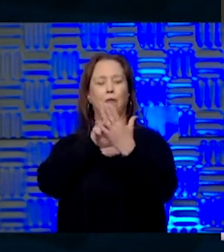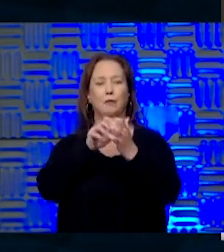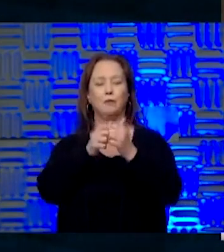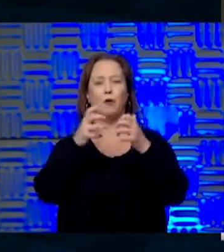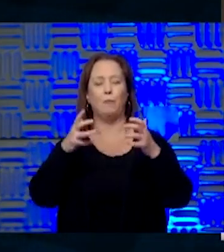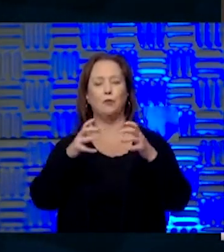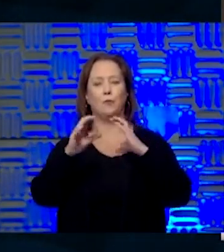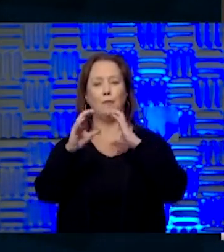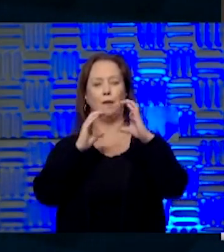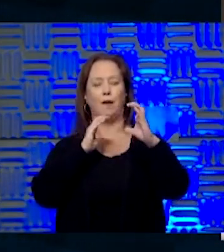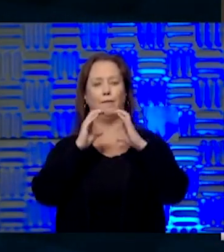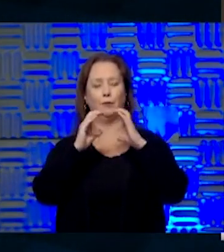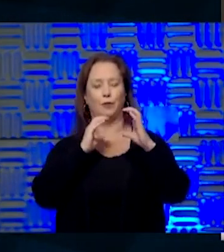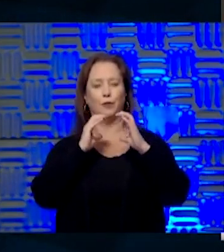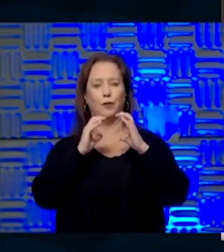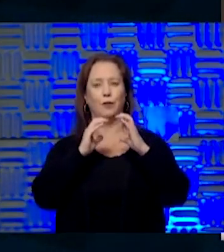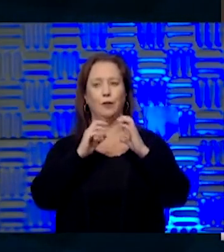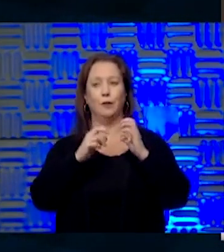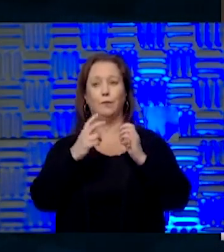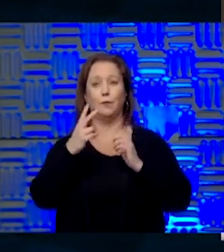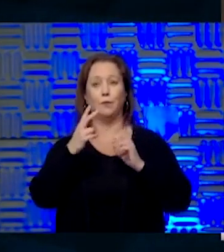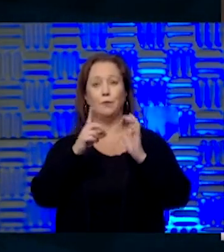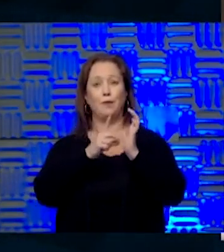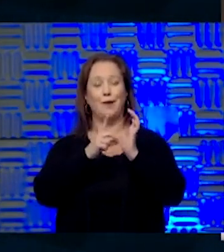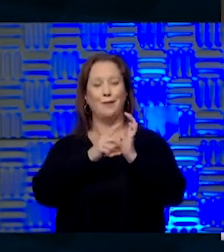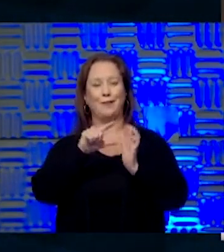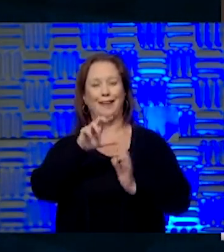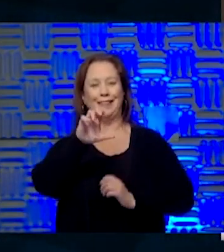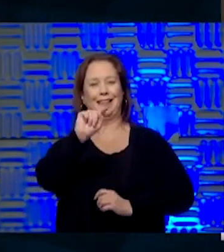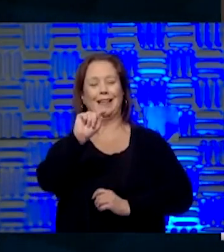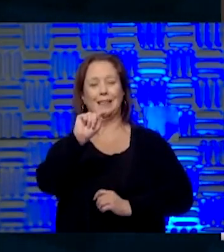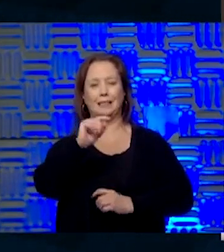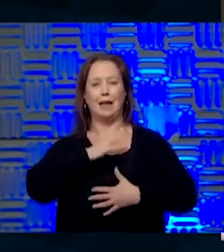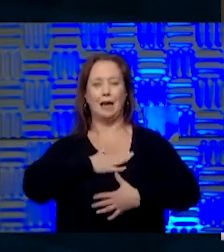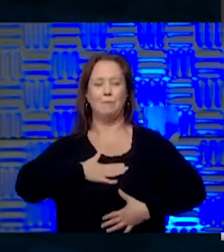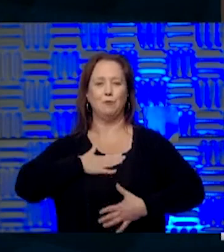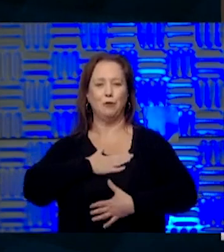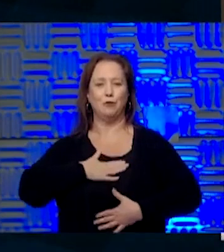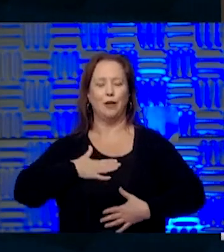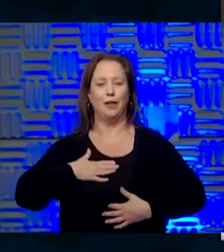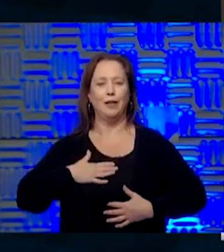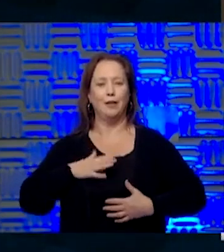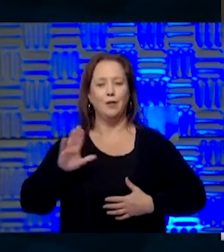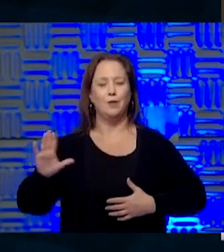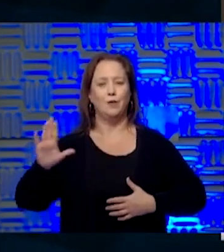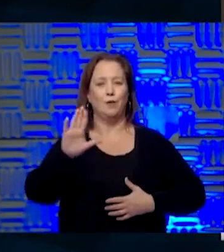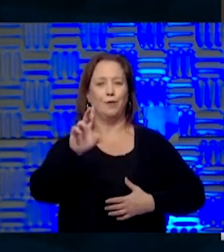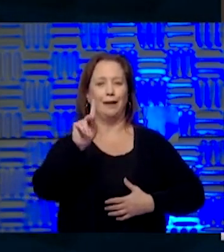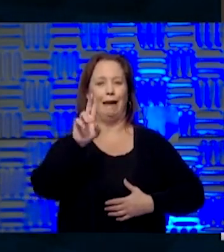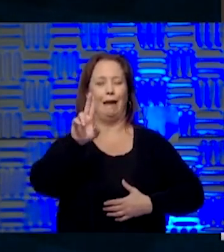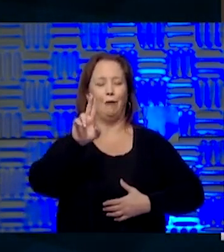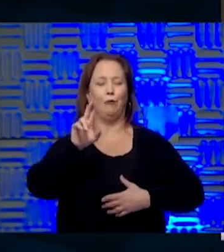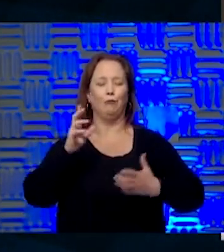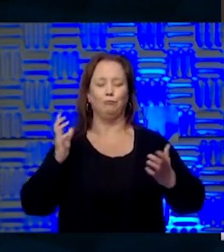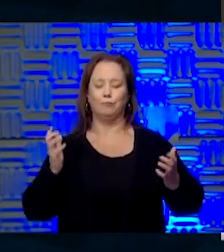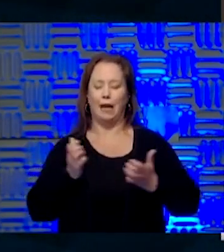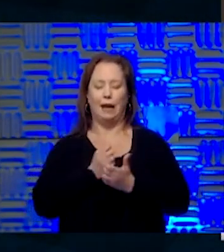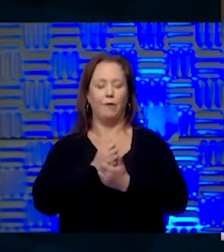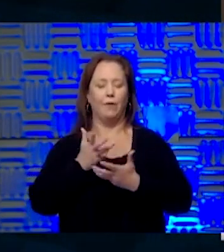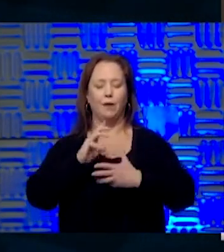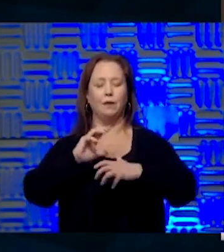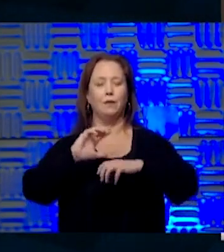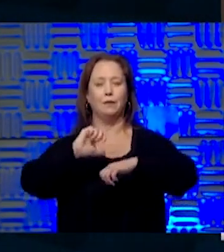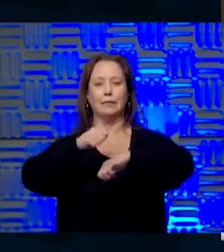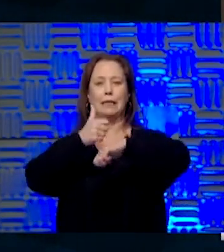from the 2 doctors and their guests, and I'm appreciative of the efforts that the University of Kansas Health System is making to